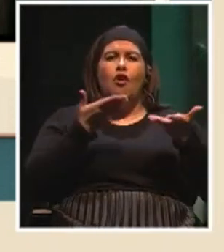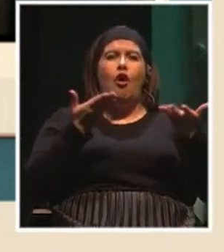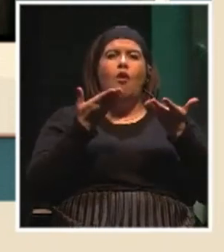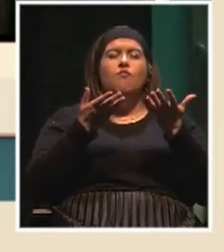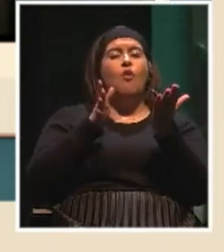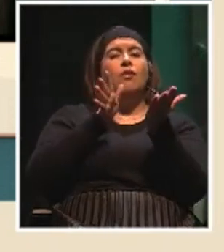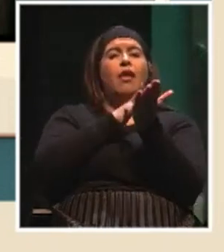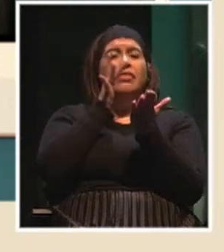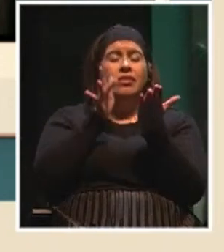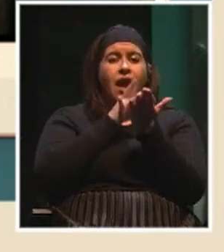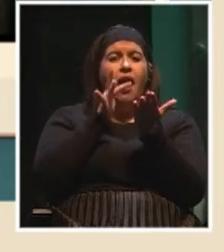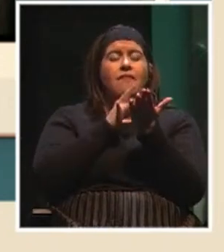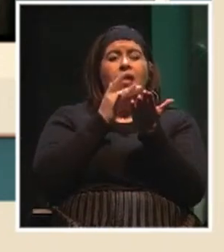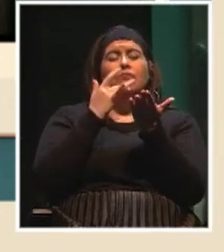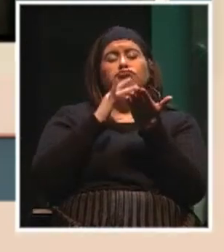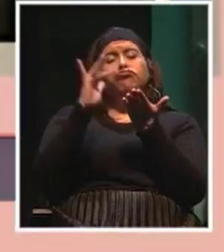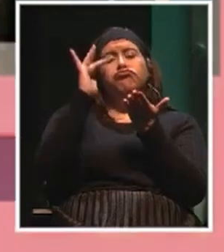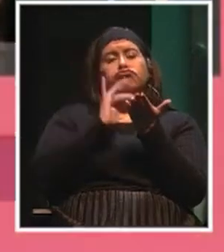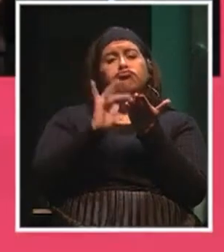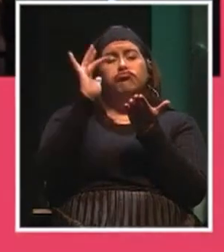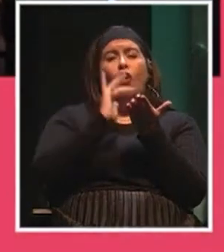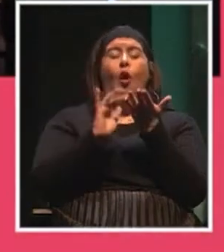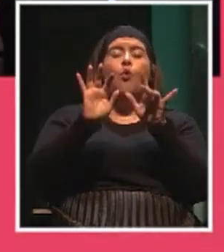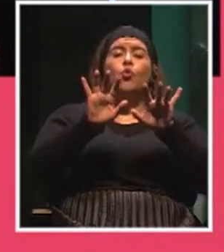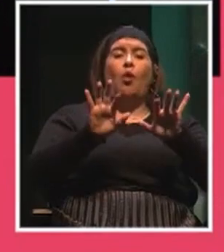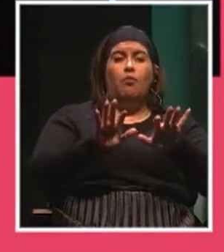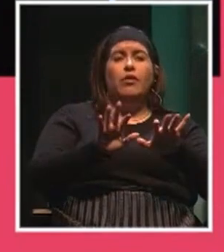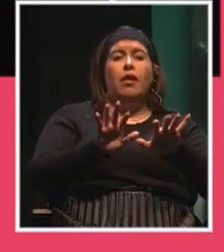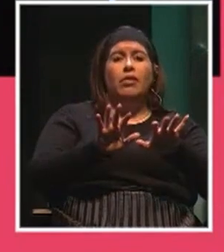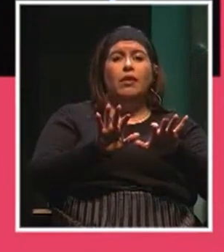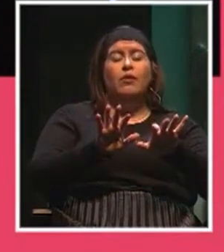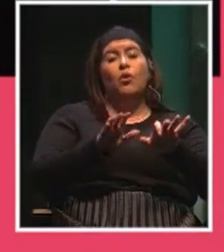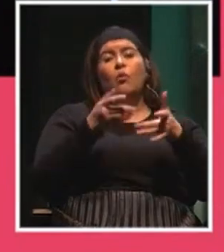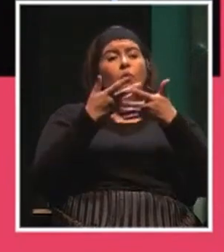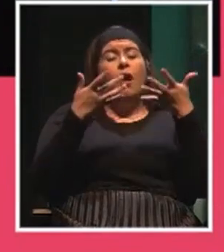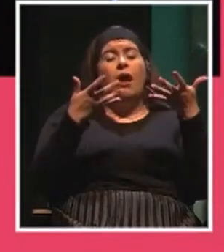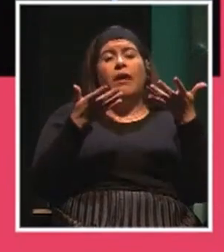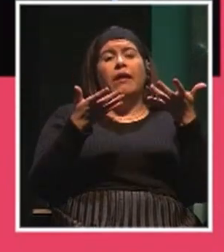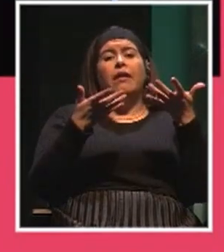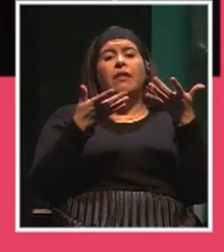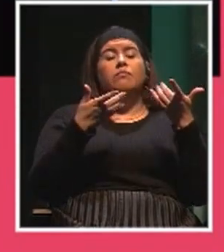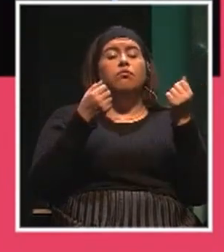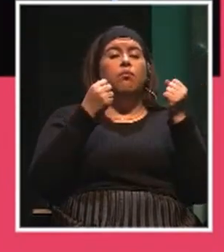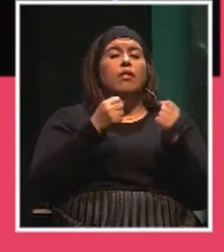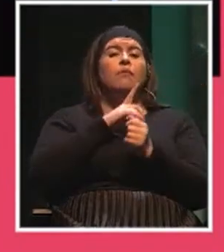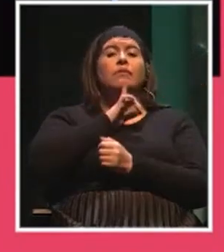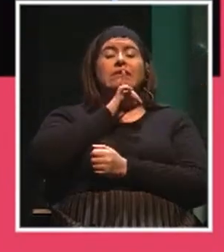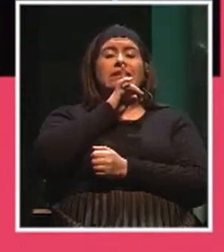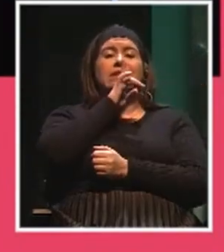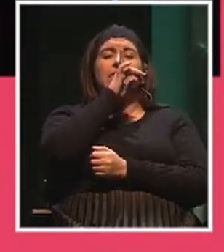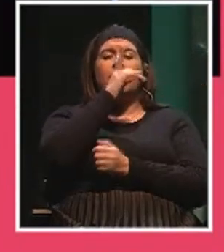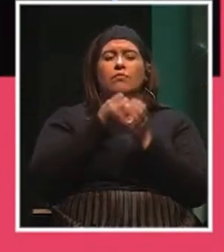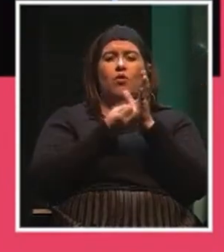It was a scrolling site, which we now all take for granted, but was new at that time. And so you could